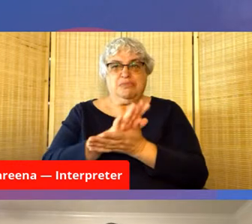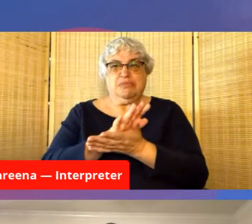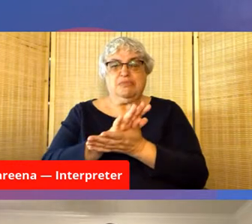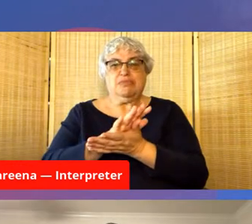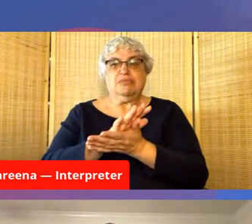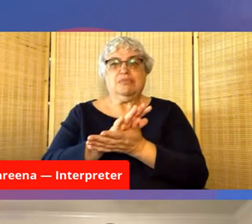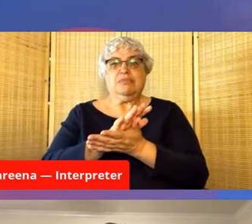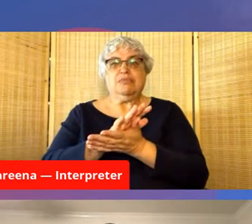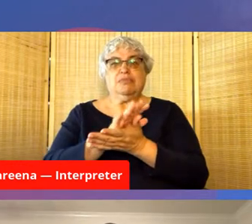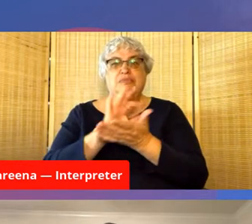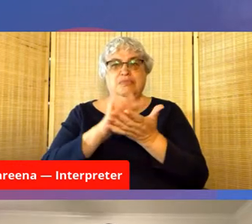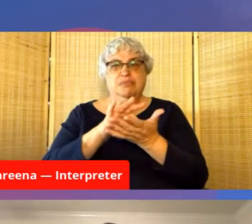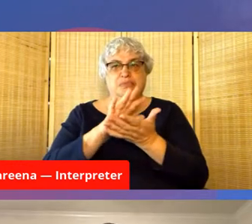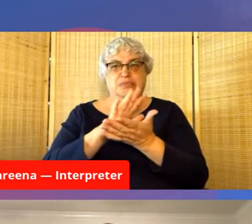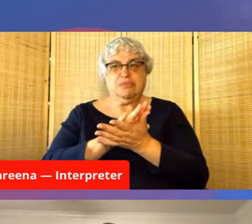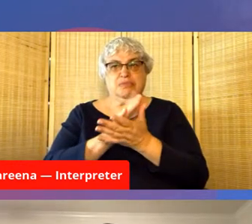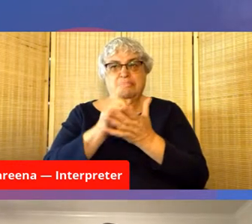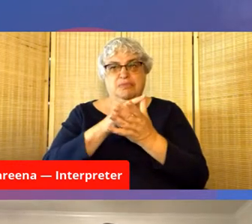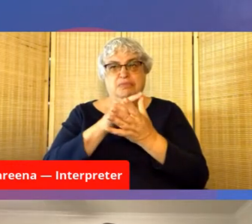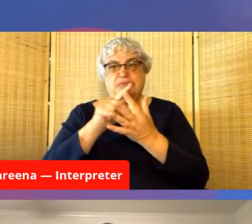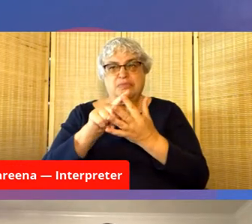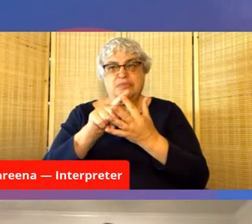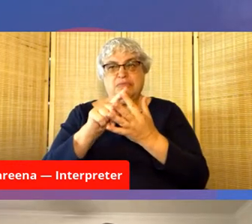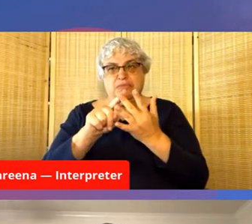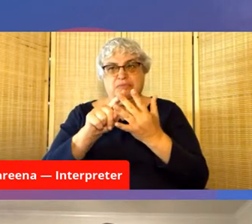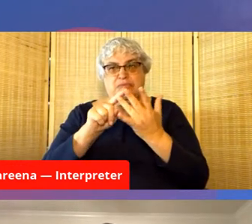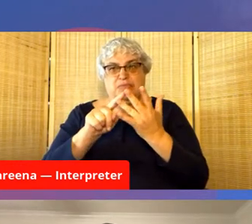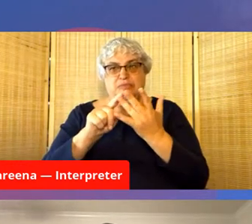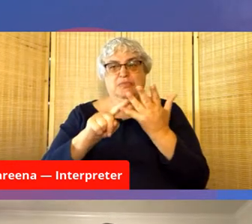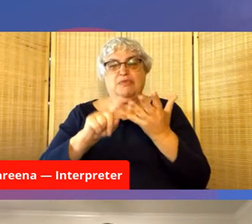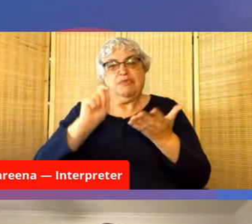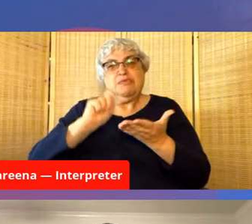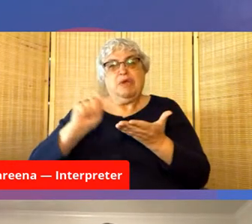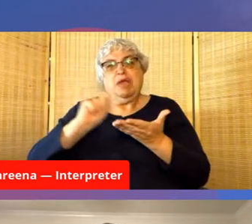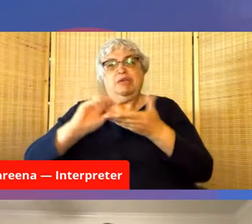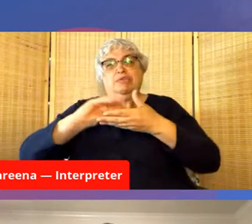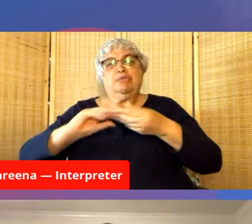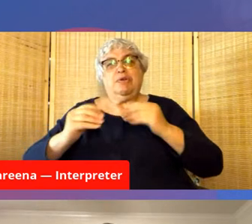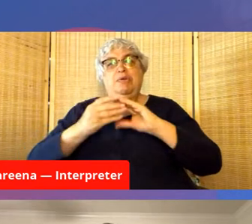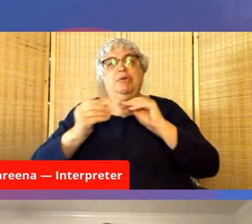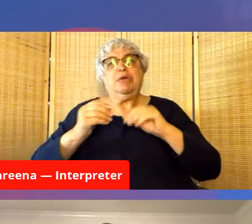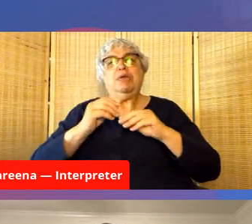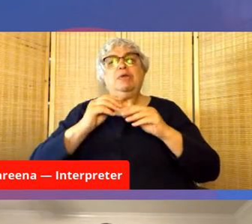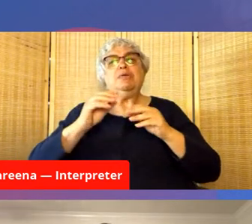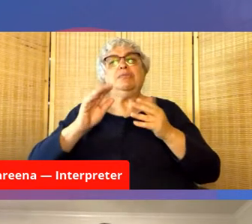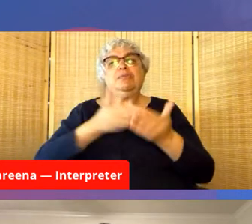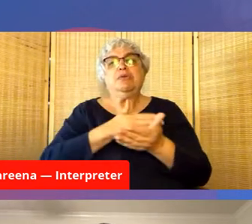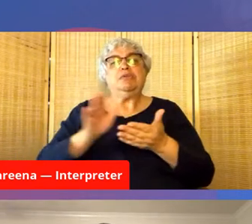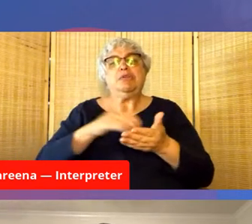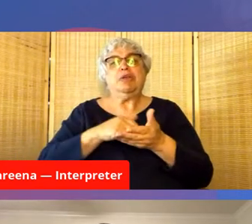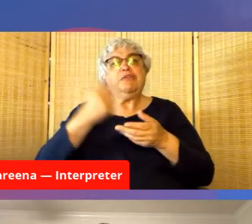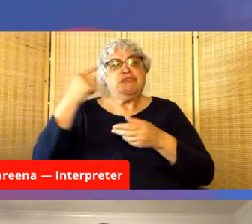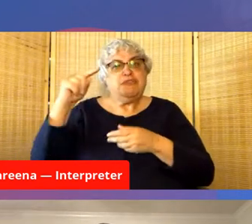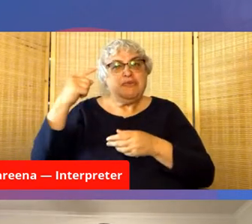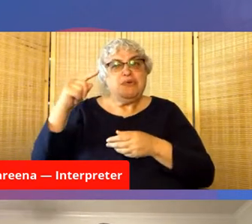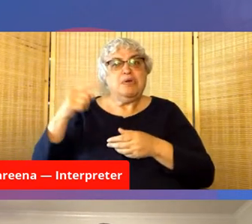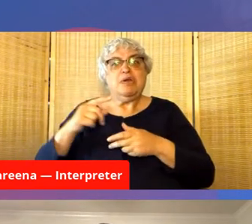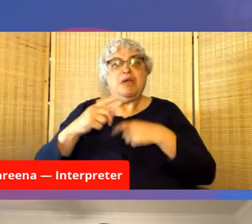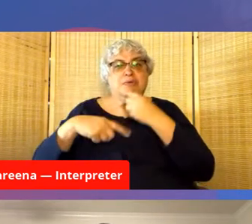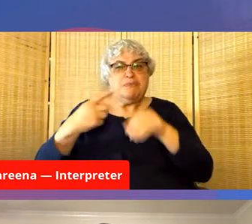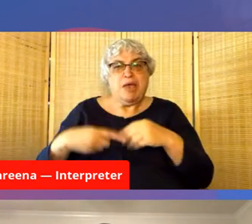details of what this music is all about. Of course, it has evolved with time,